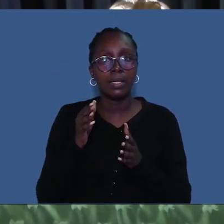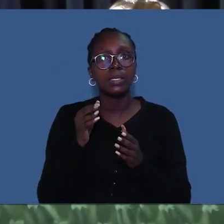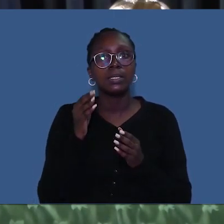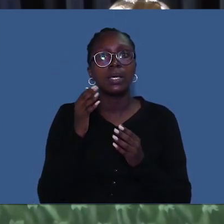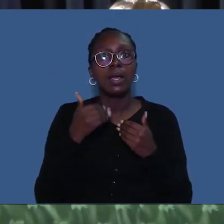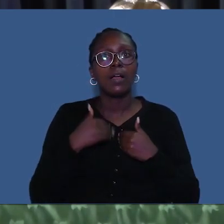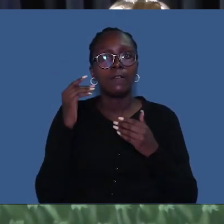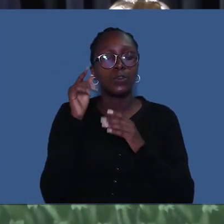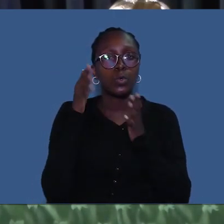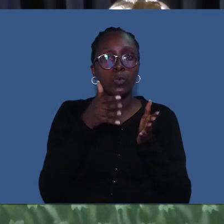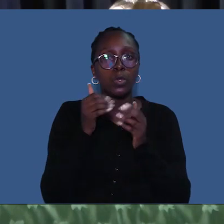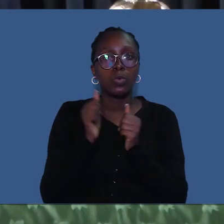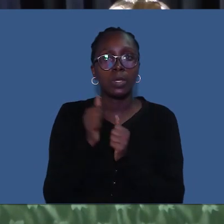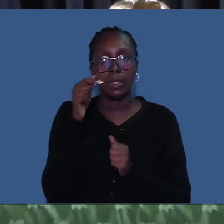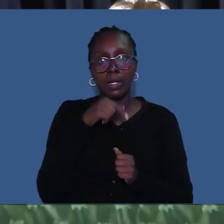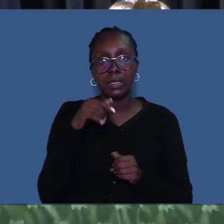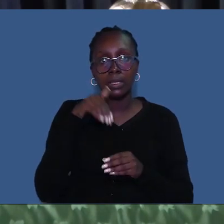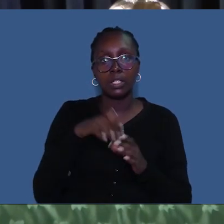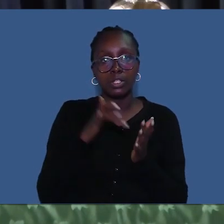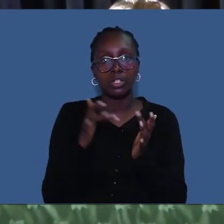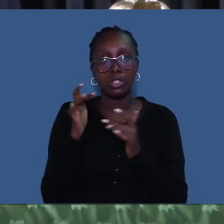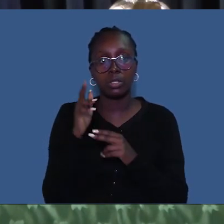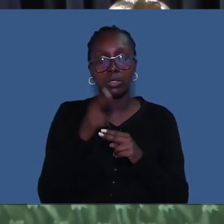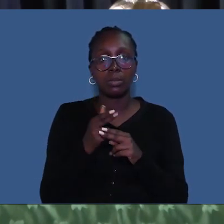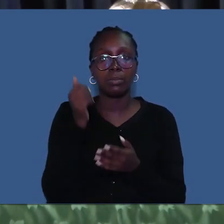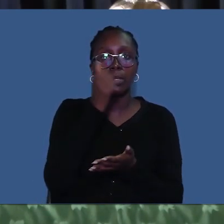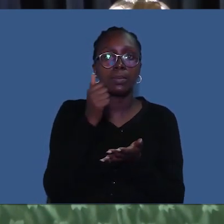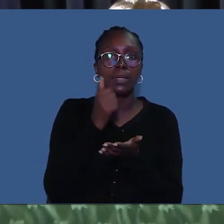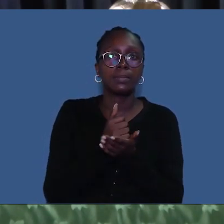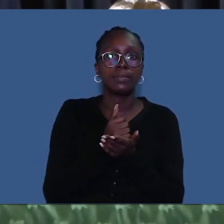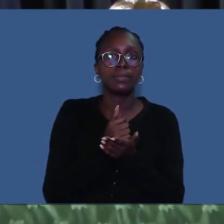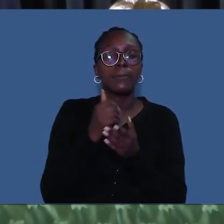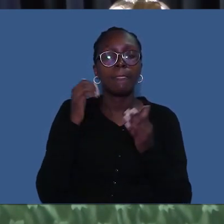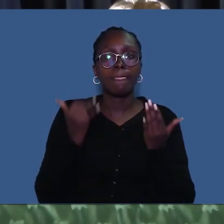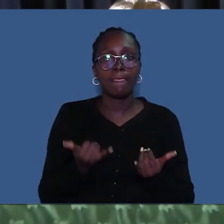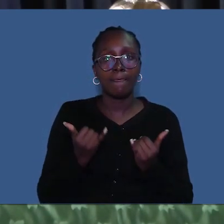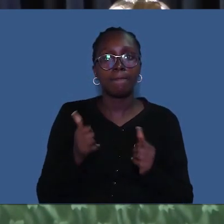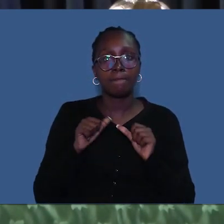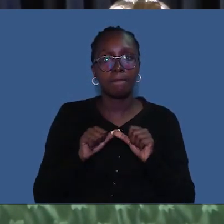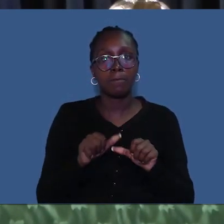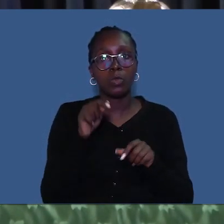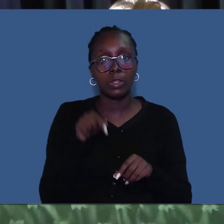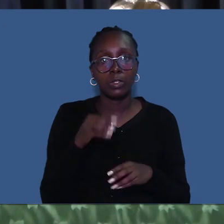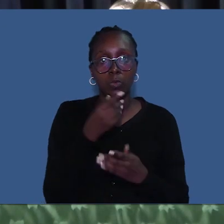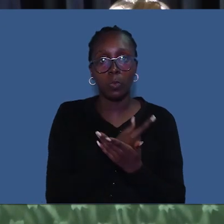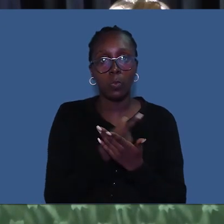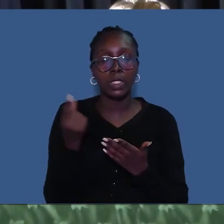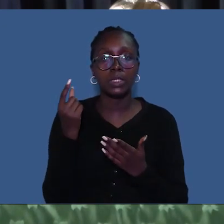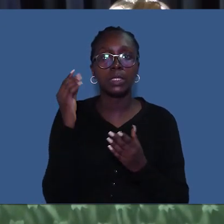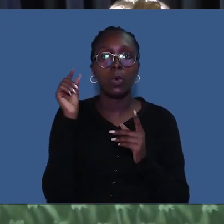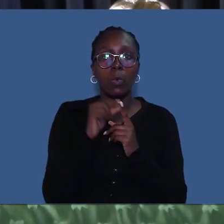We pray this through Jesus Christ, our Lord and Savior. Now we continue with this week's devotions on the role of Christians